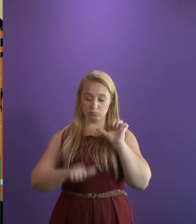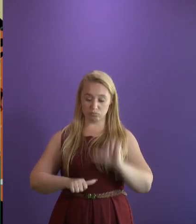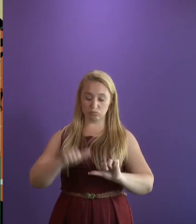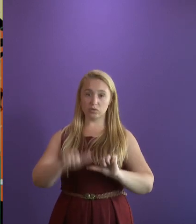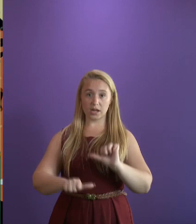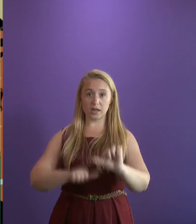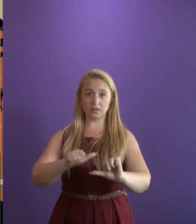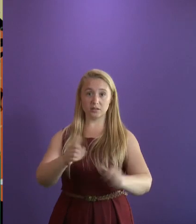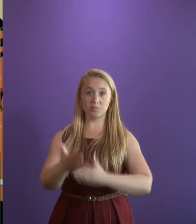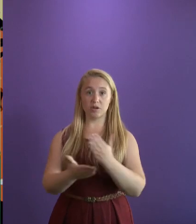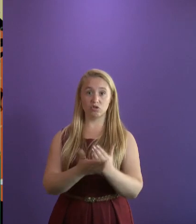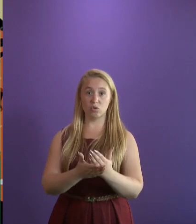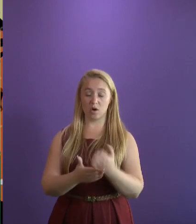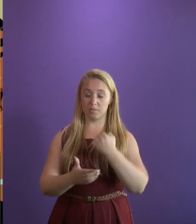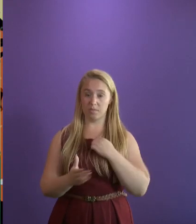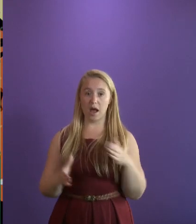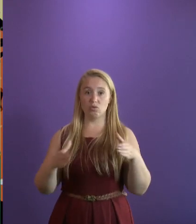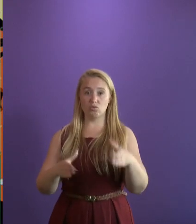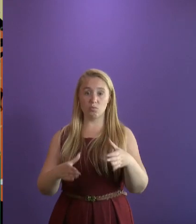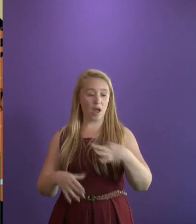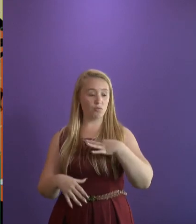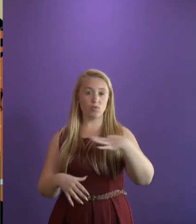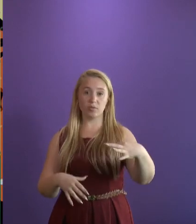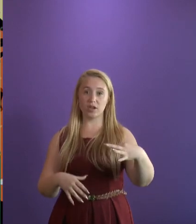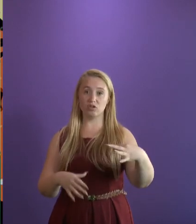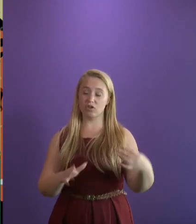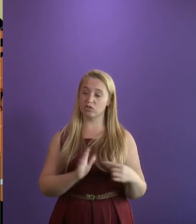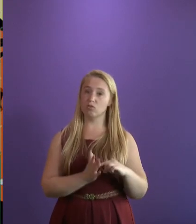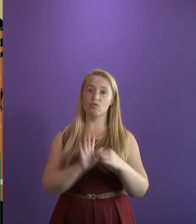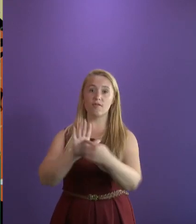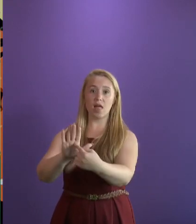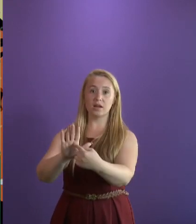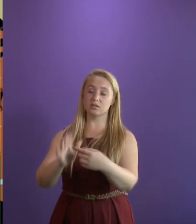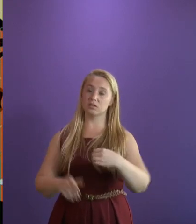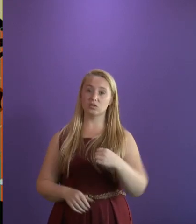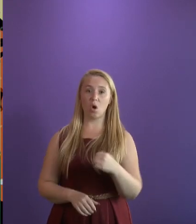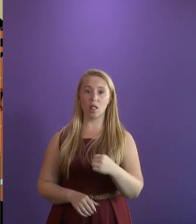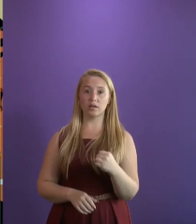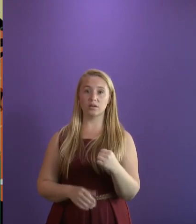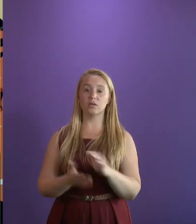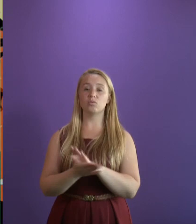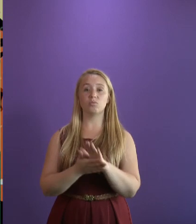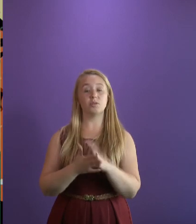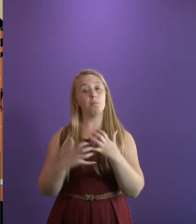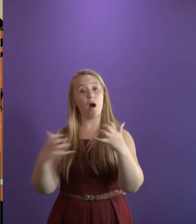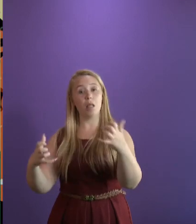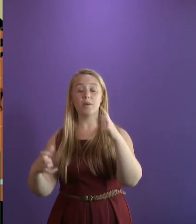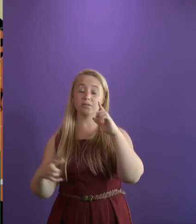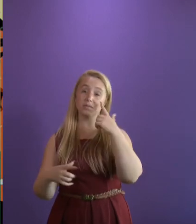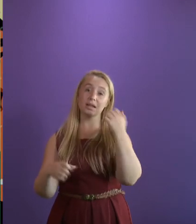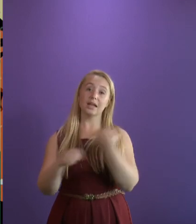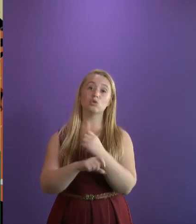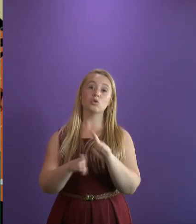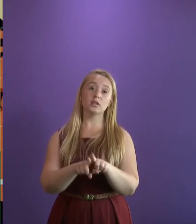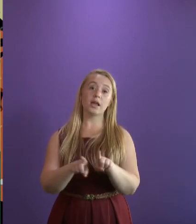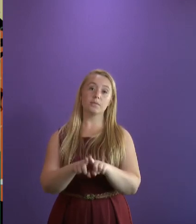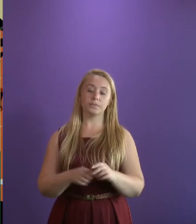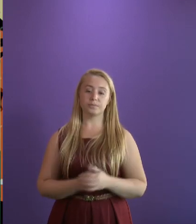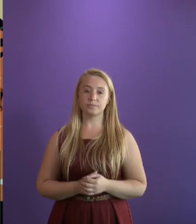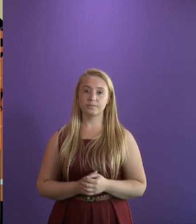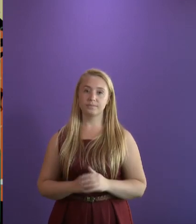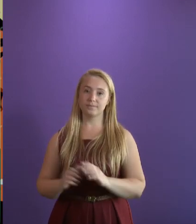own representation on these benches mirrors the people of Scotland, and then the Parliament will have a better chance of doing that. Can I ask you three